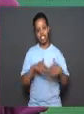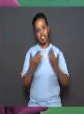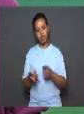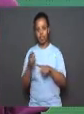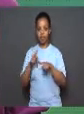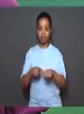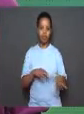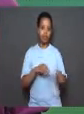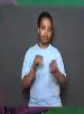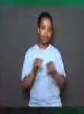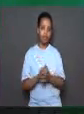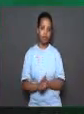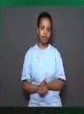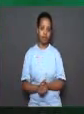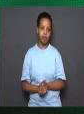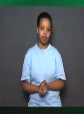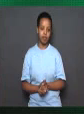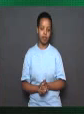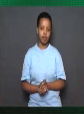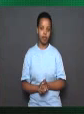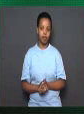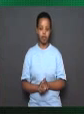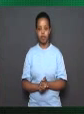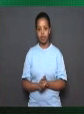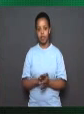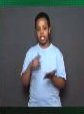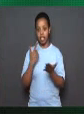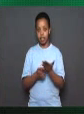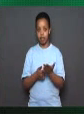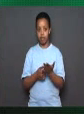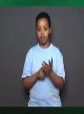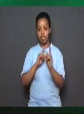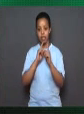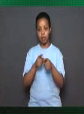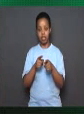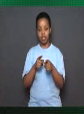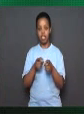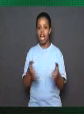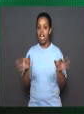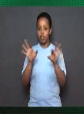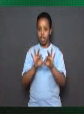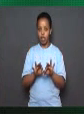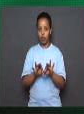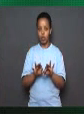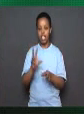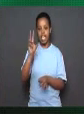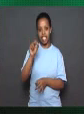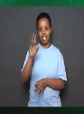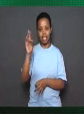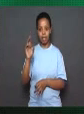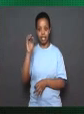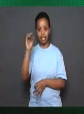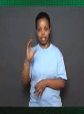Welcome back, students. Were you able to determine the significance of 37